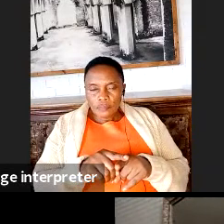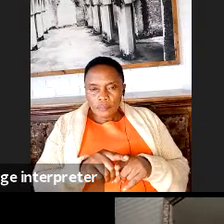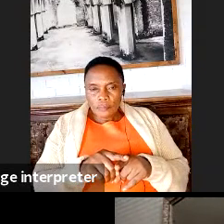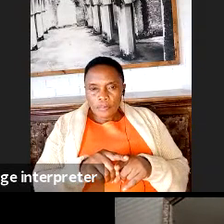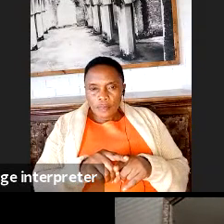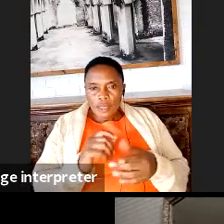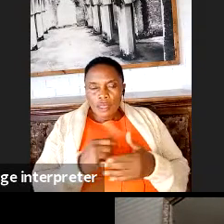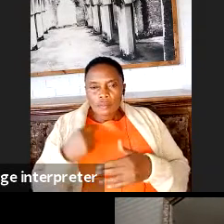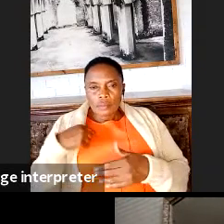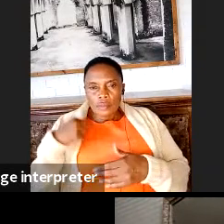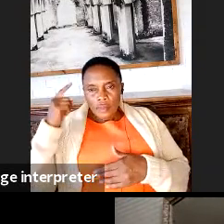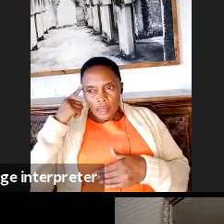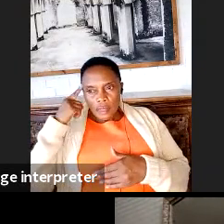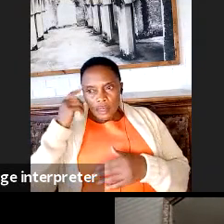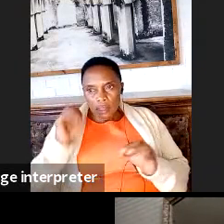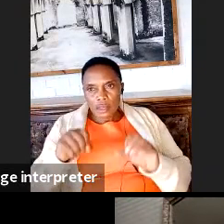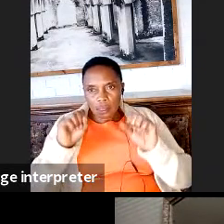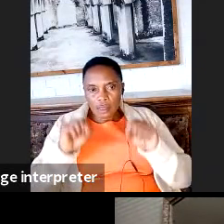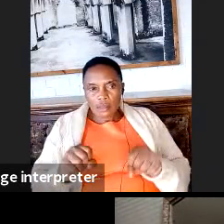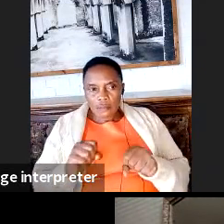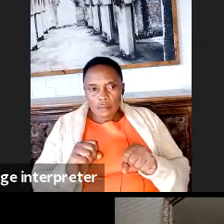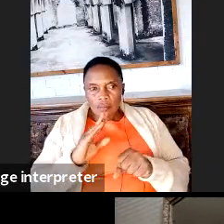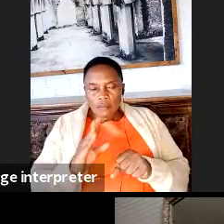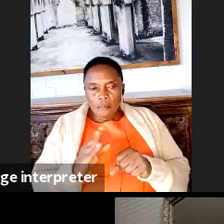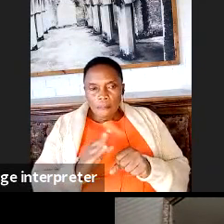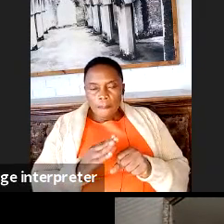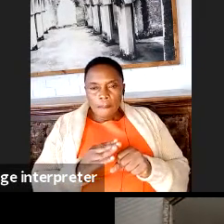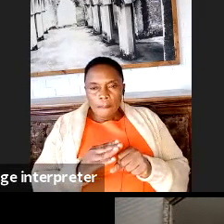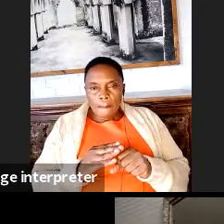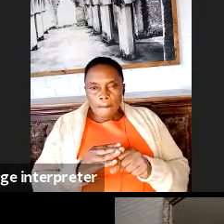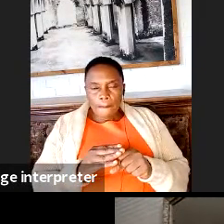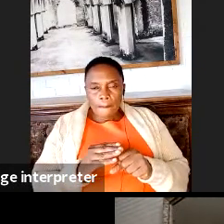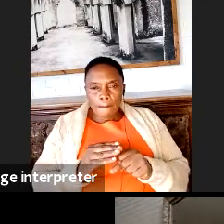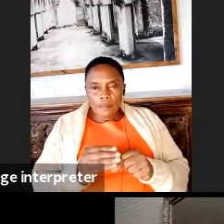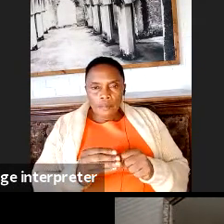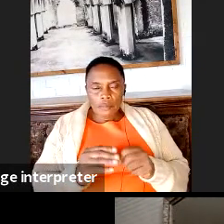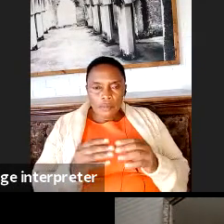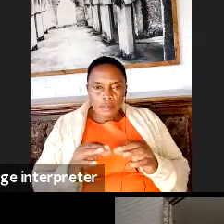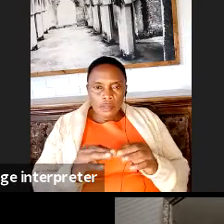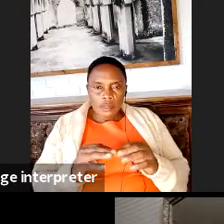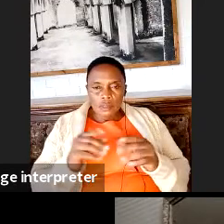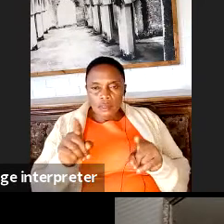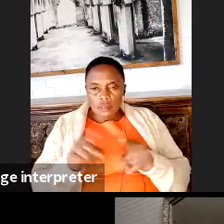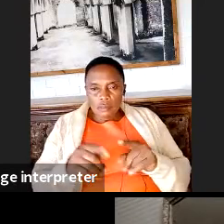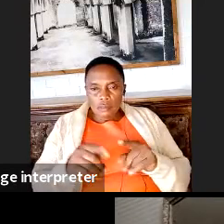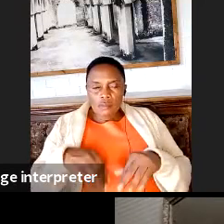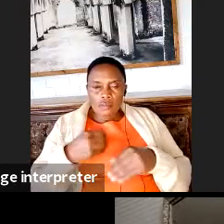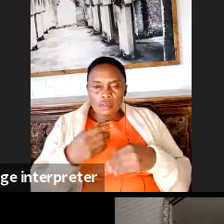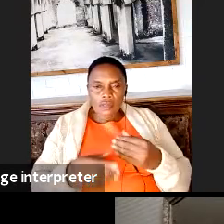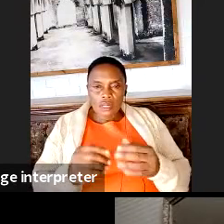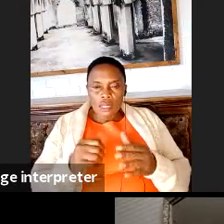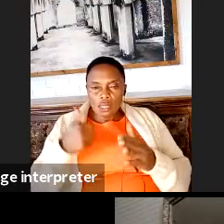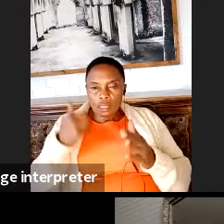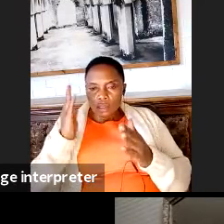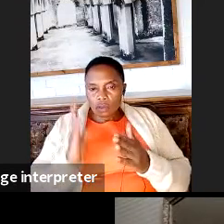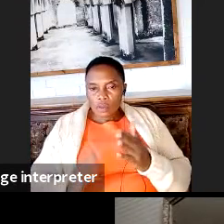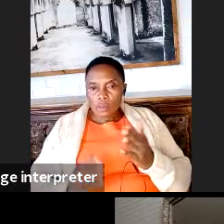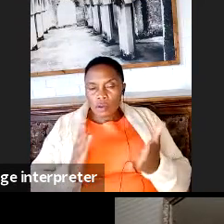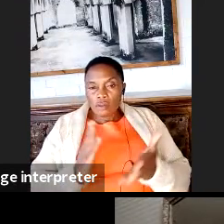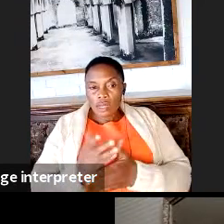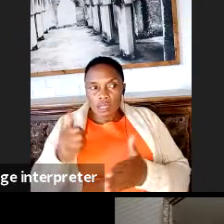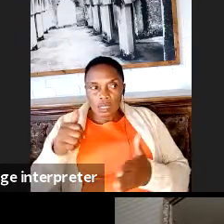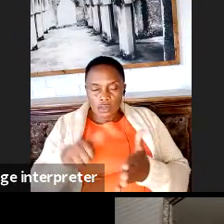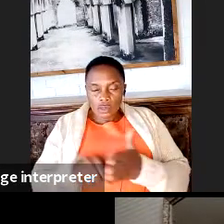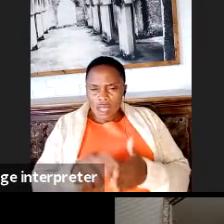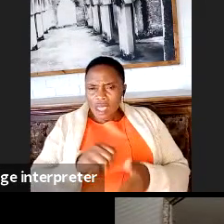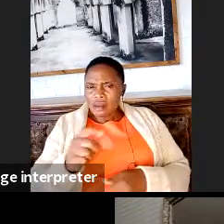things can kind of slip under if they're not sort of regular front-facing human rights issues. So another question